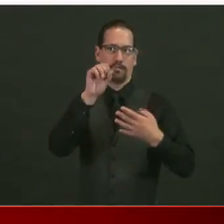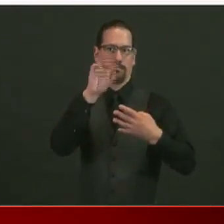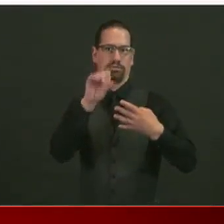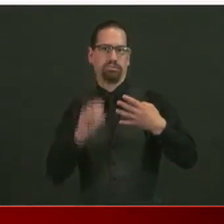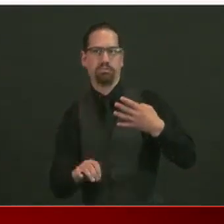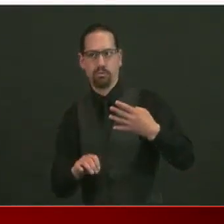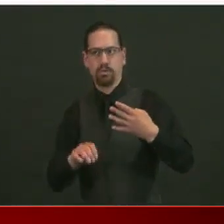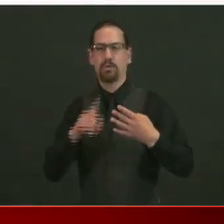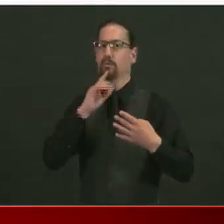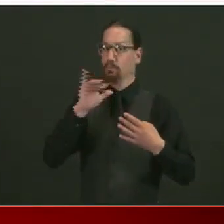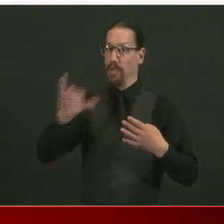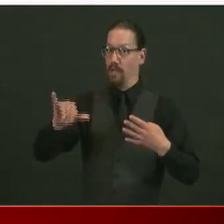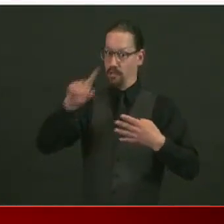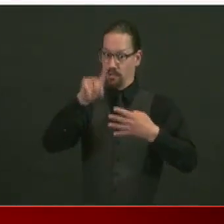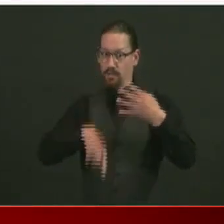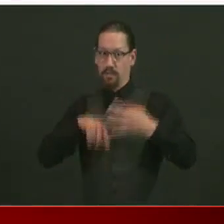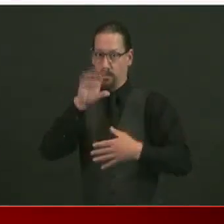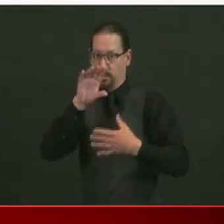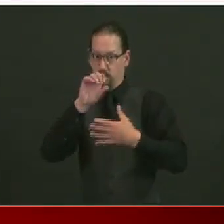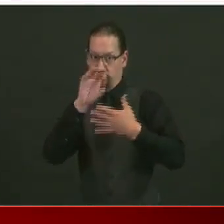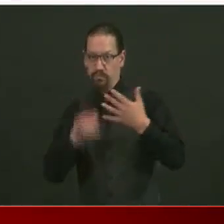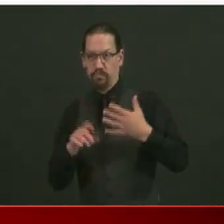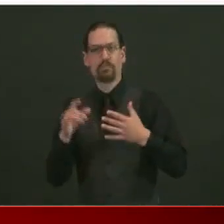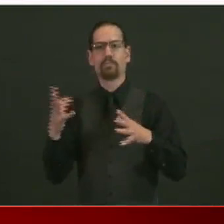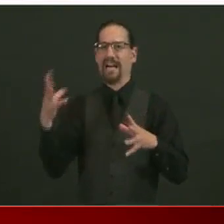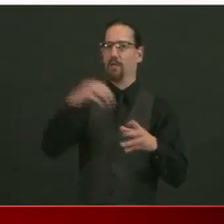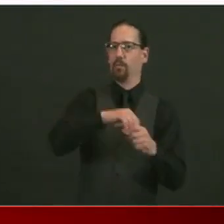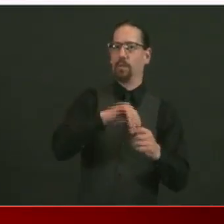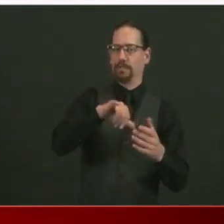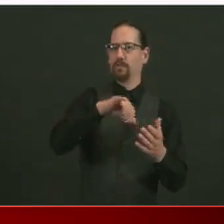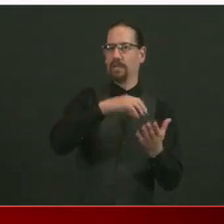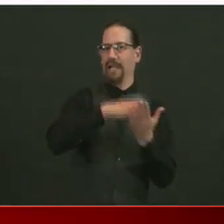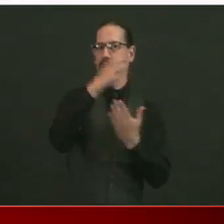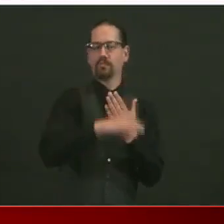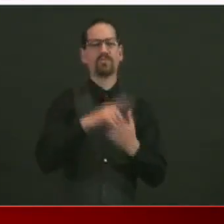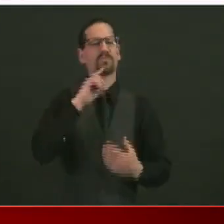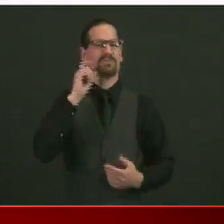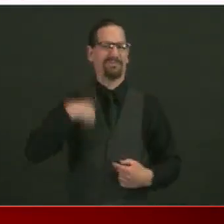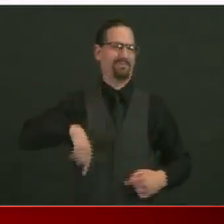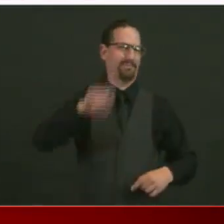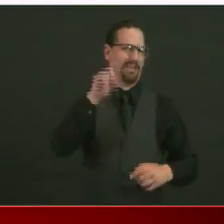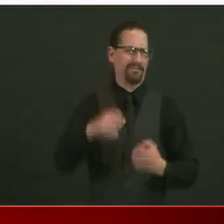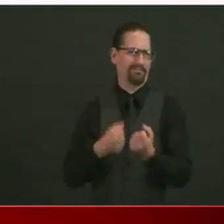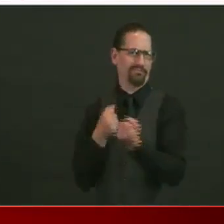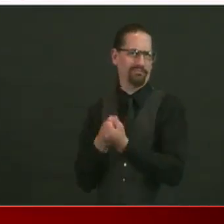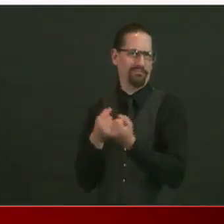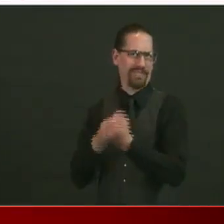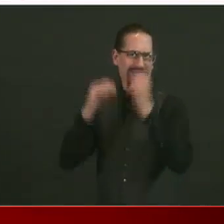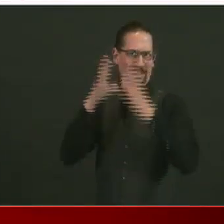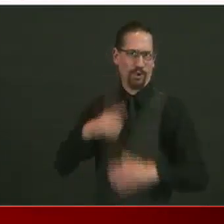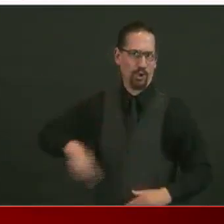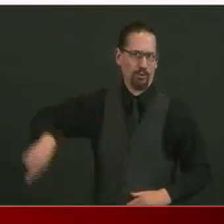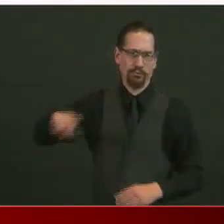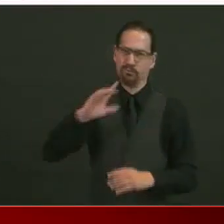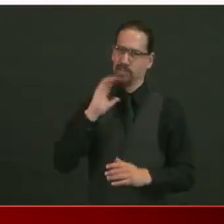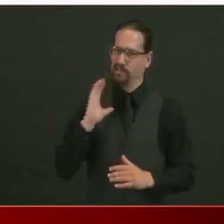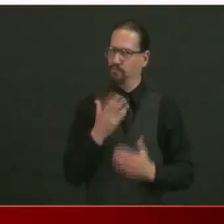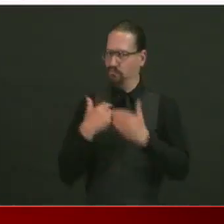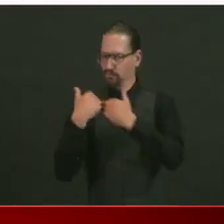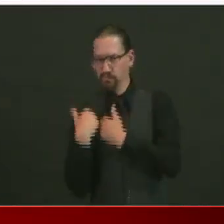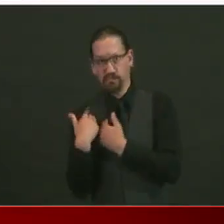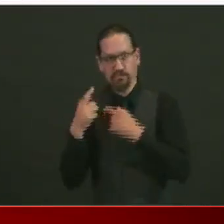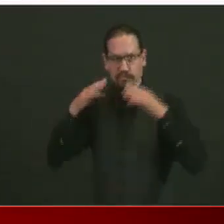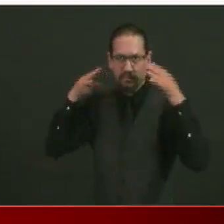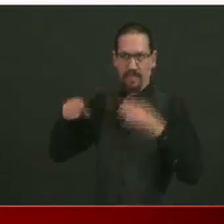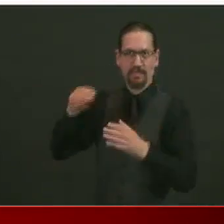our teachers to continuously grow and learn is part of our responsibility as a community so that we can continue to build the rigor in